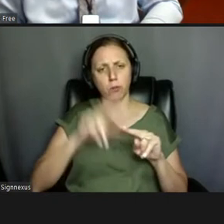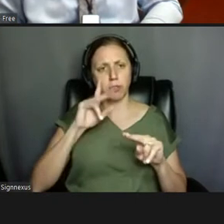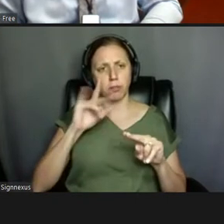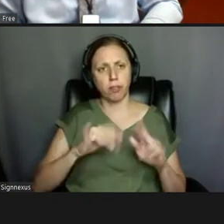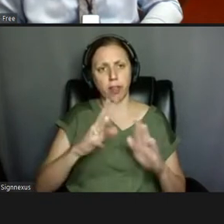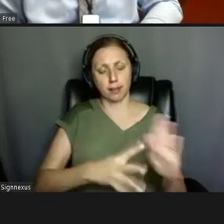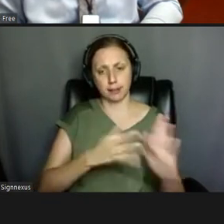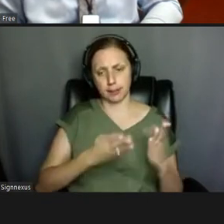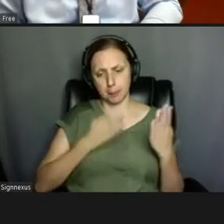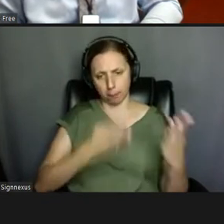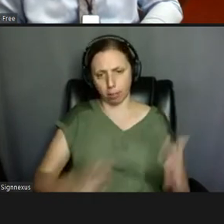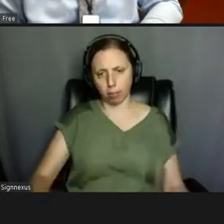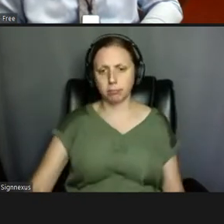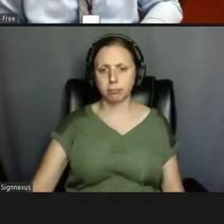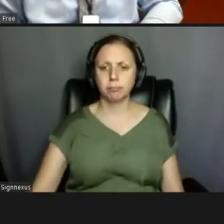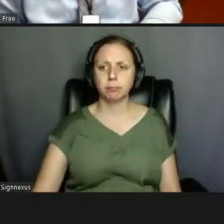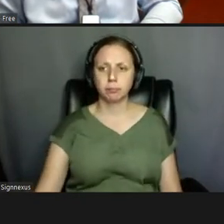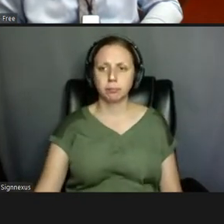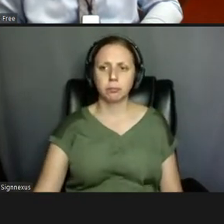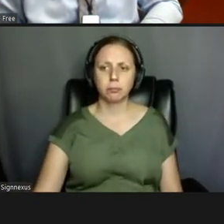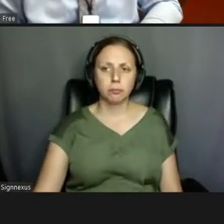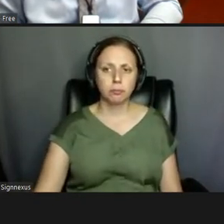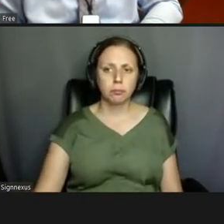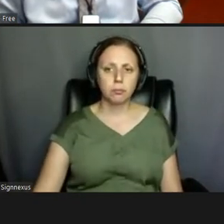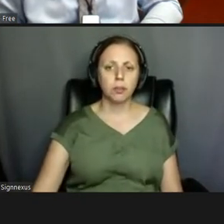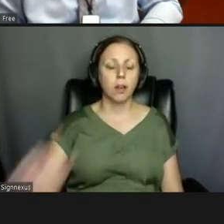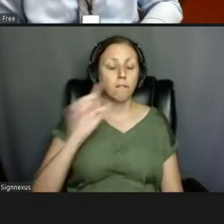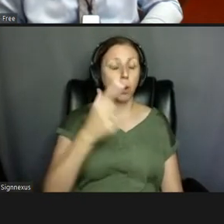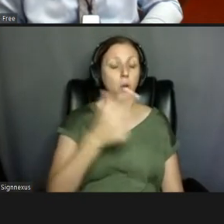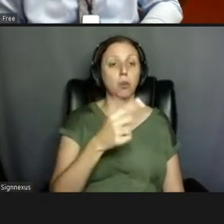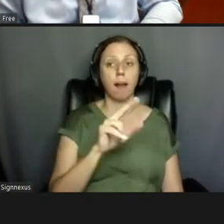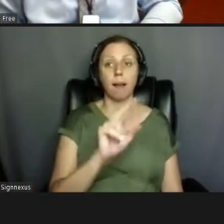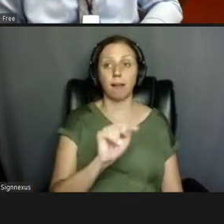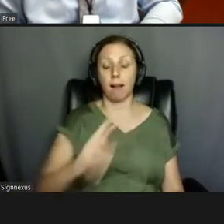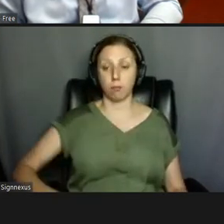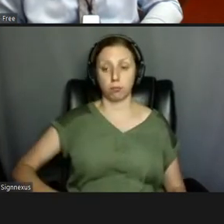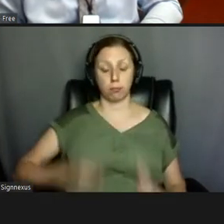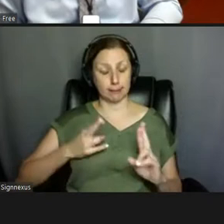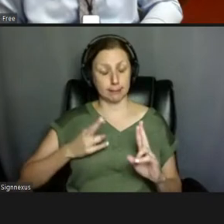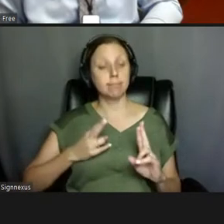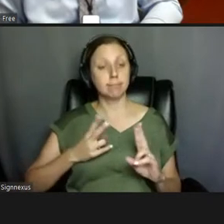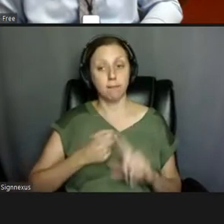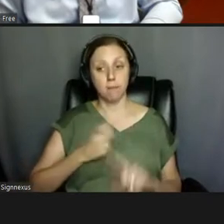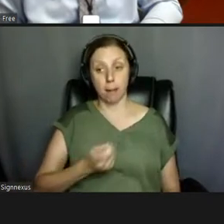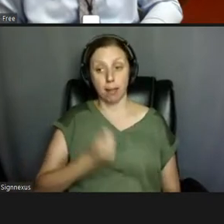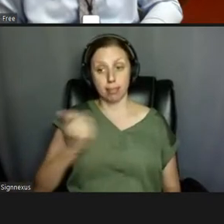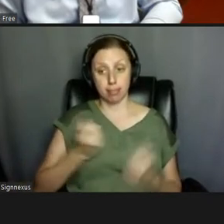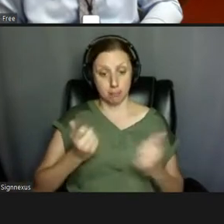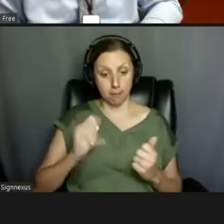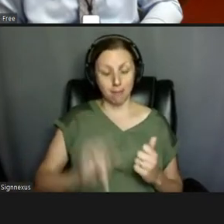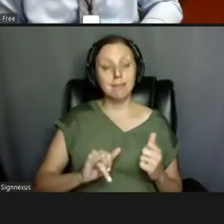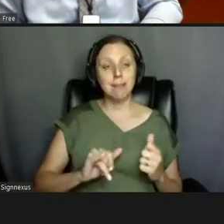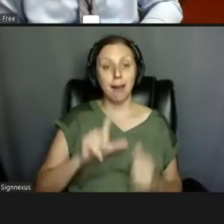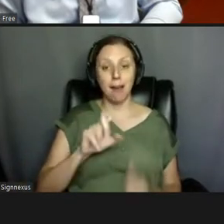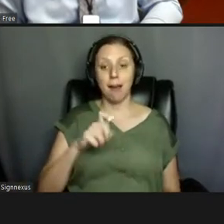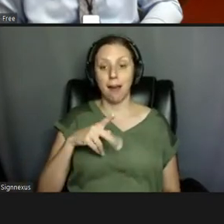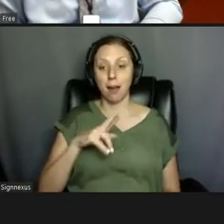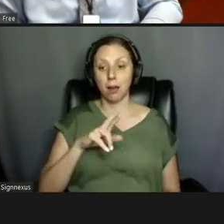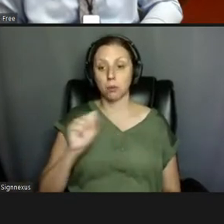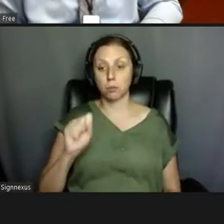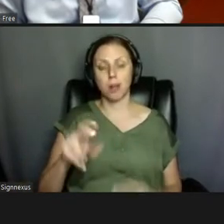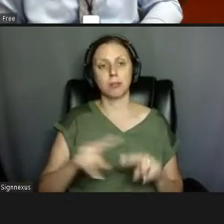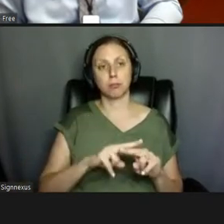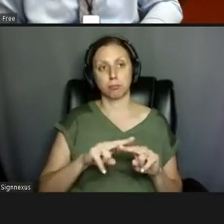timetable. For Great Neck residents, by eliminating the express train, we